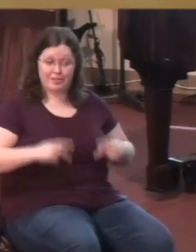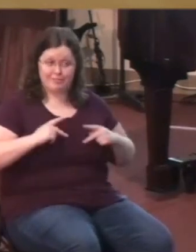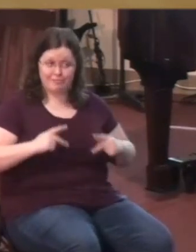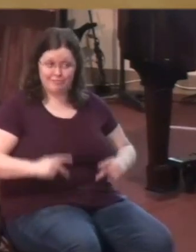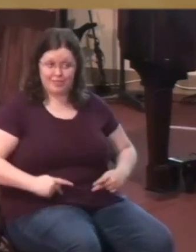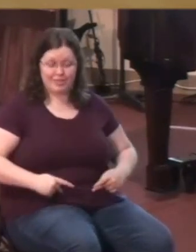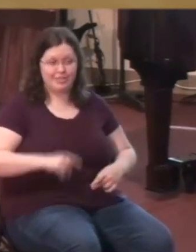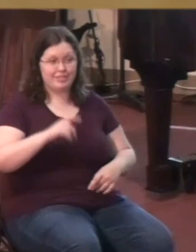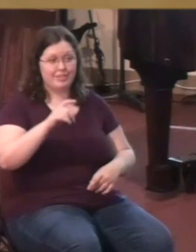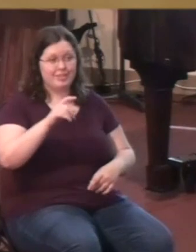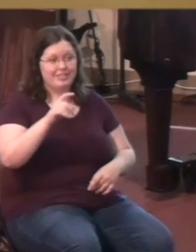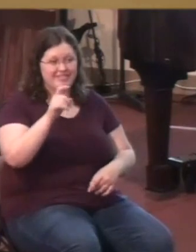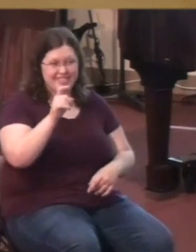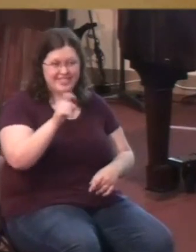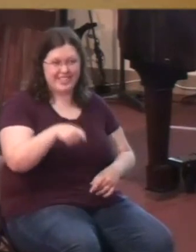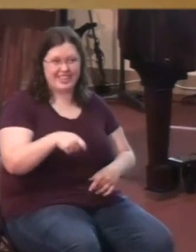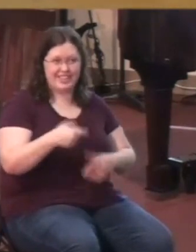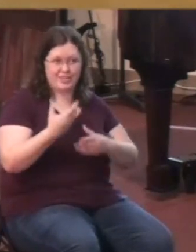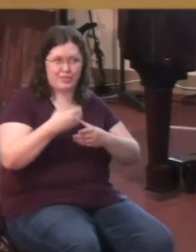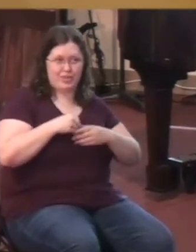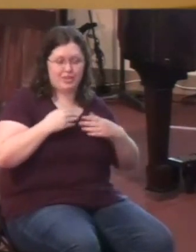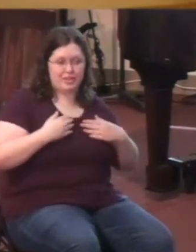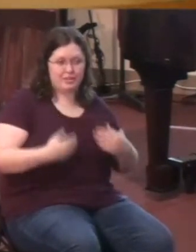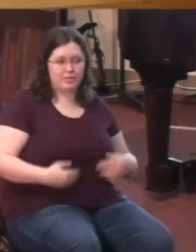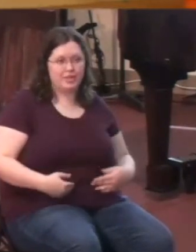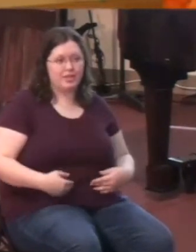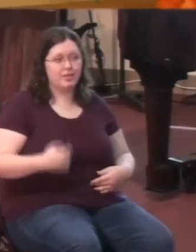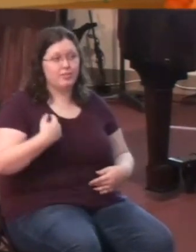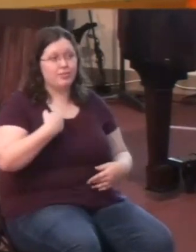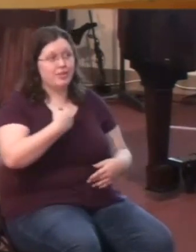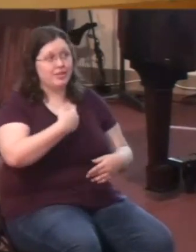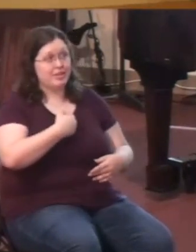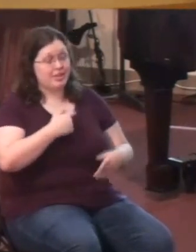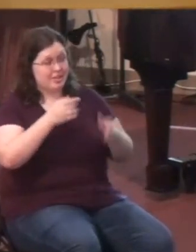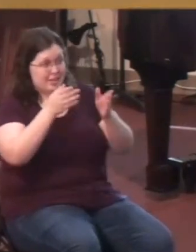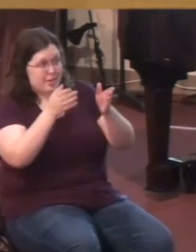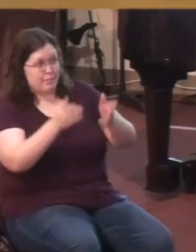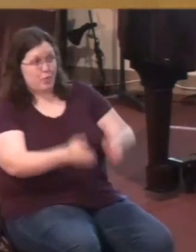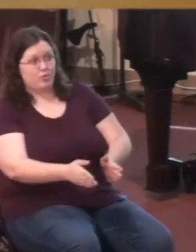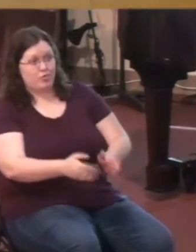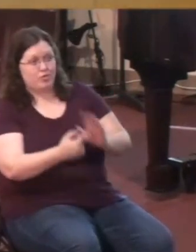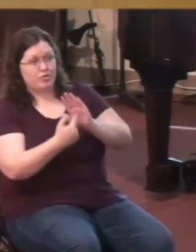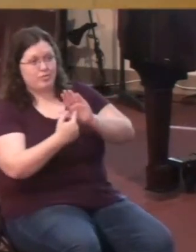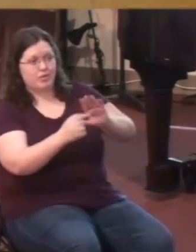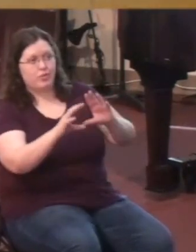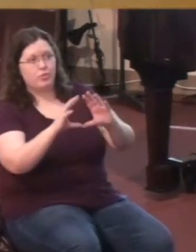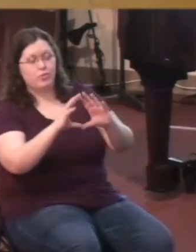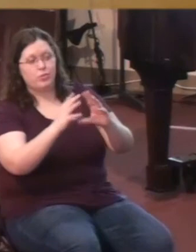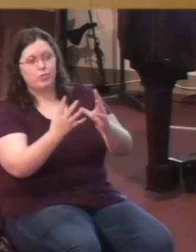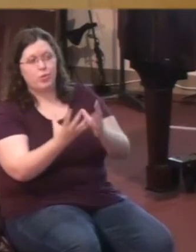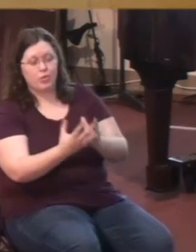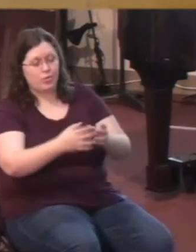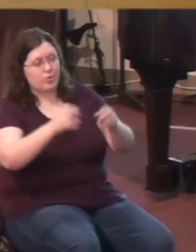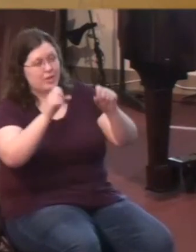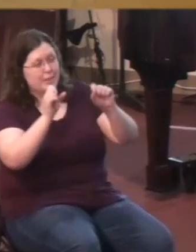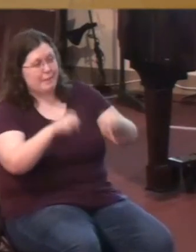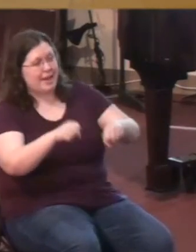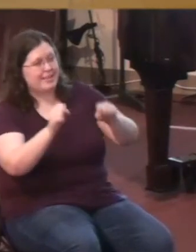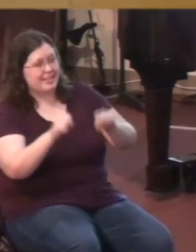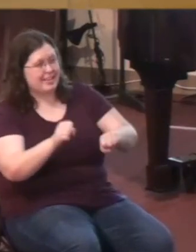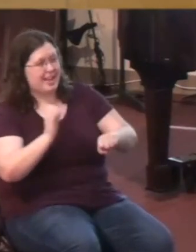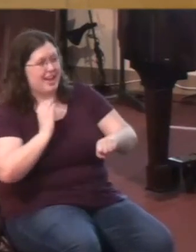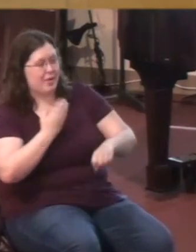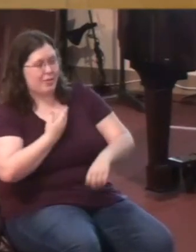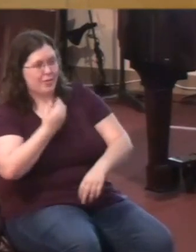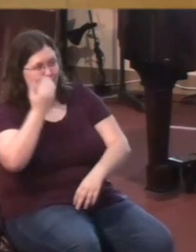needs within our body, and that we as a human being expressing in the world have the capacity to elevate our awareness